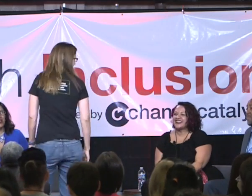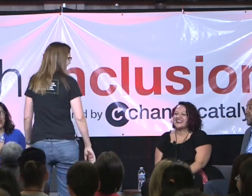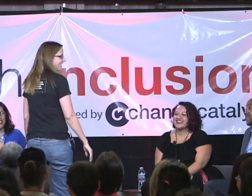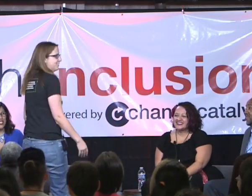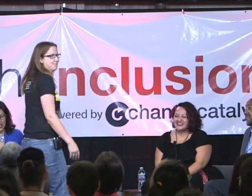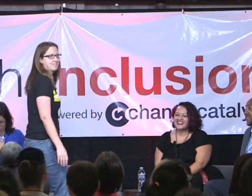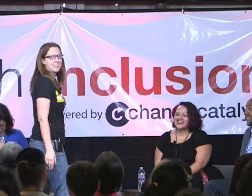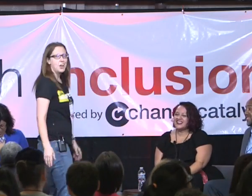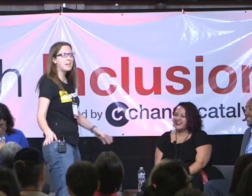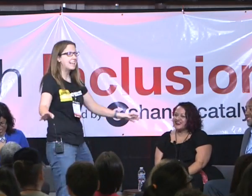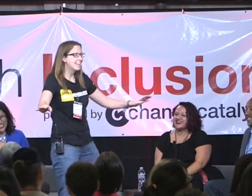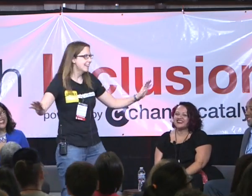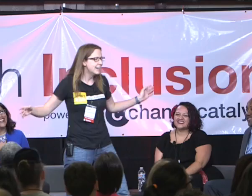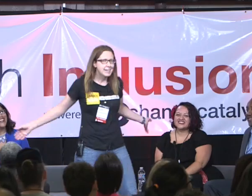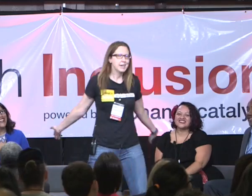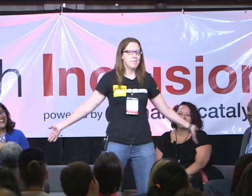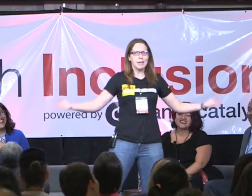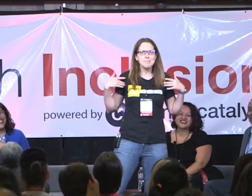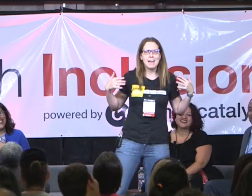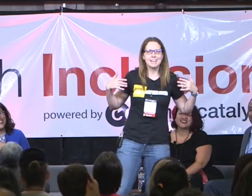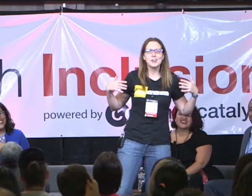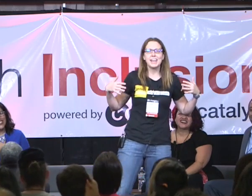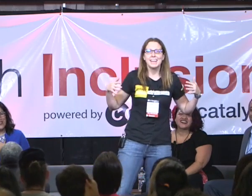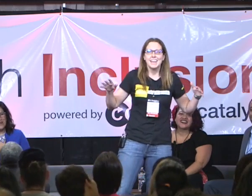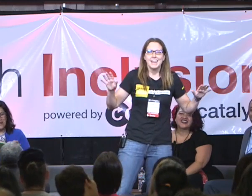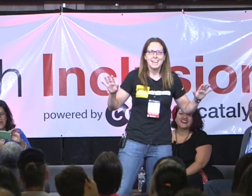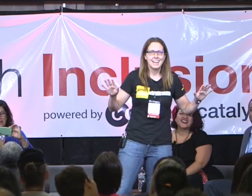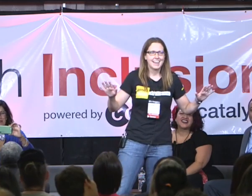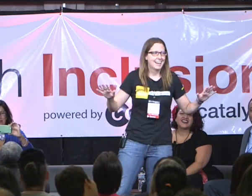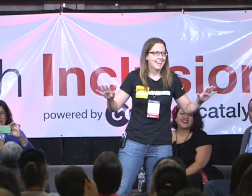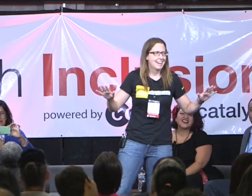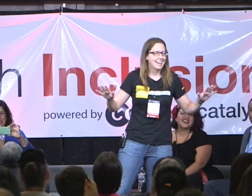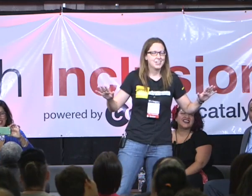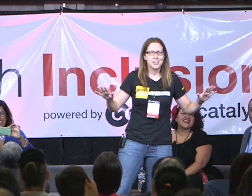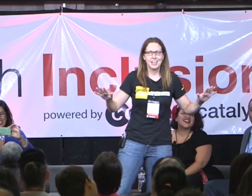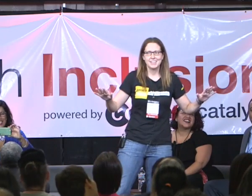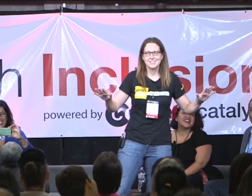Stop. Loaded question. Okay, bring it back, okay.